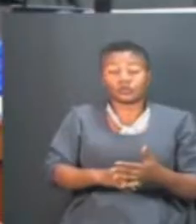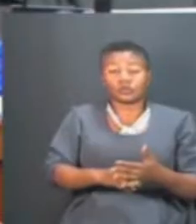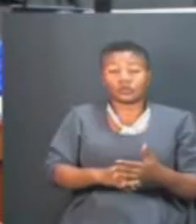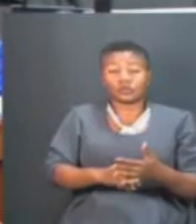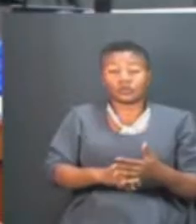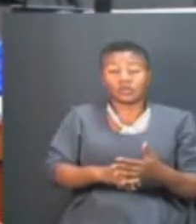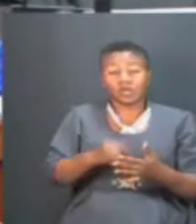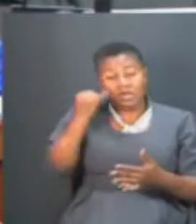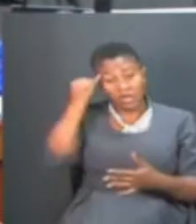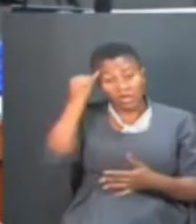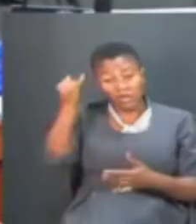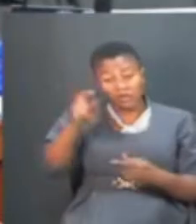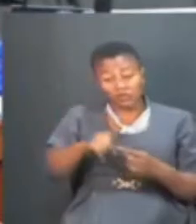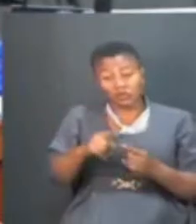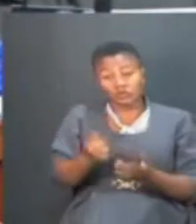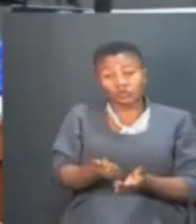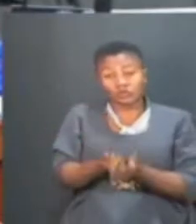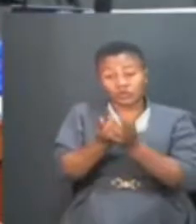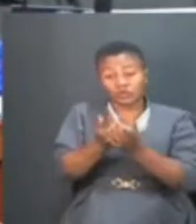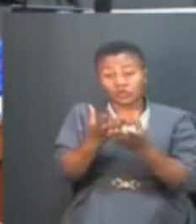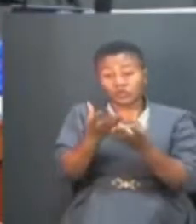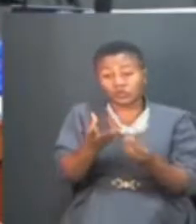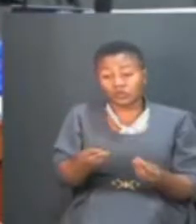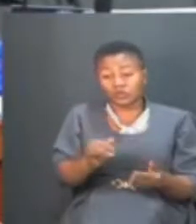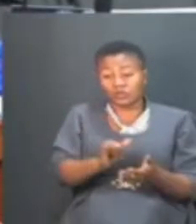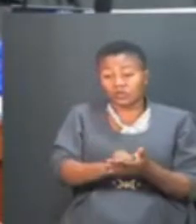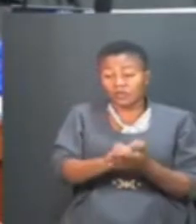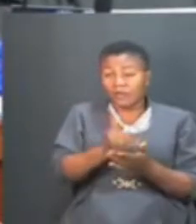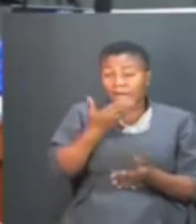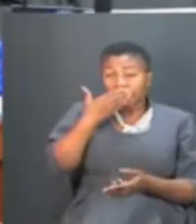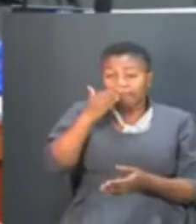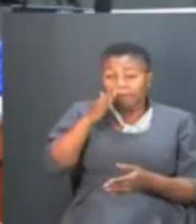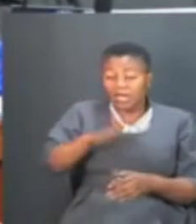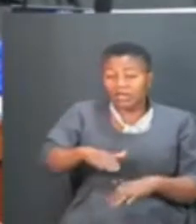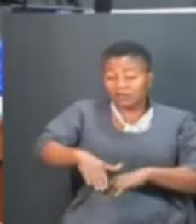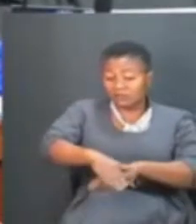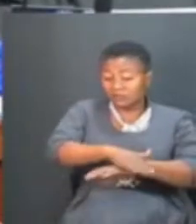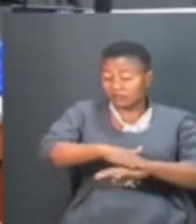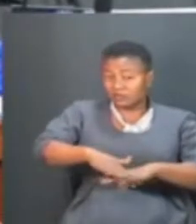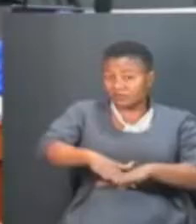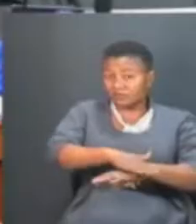interventions to address the poor surface conditions these roads are in?